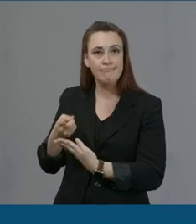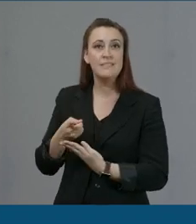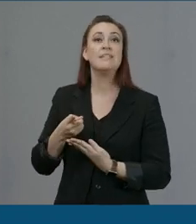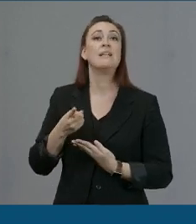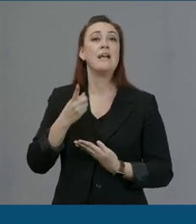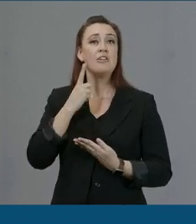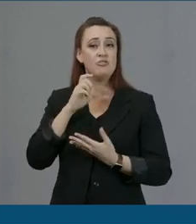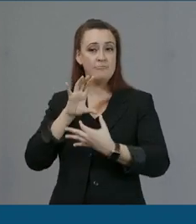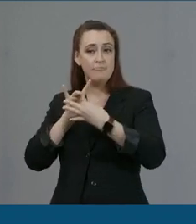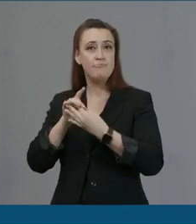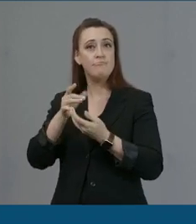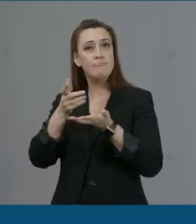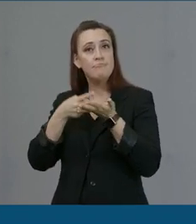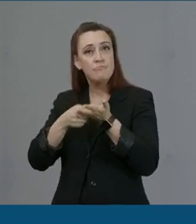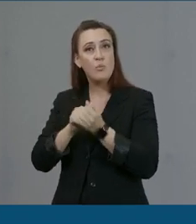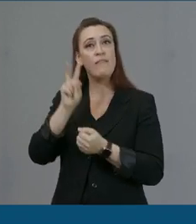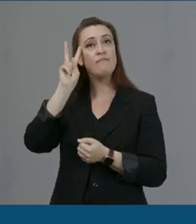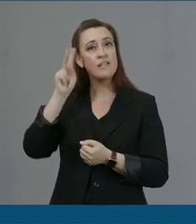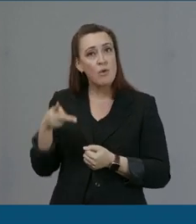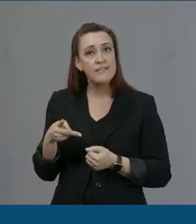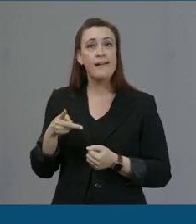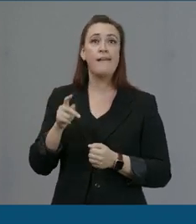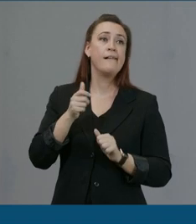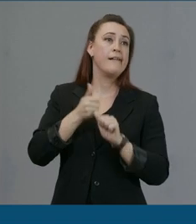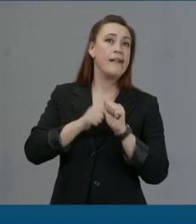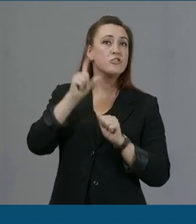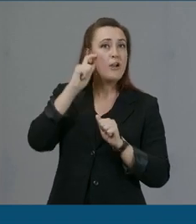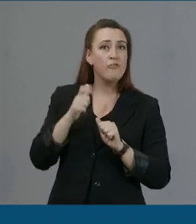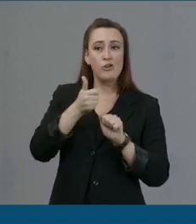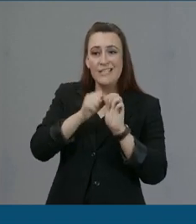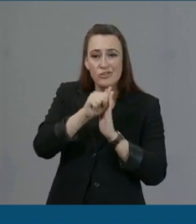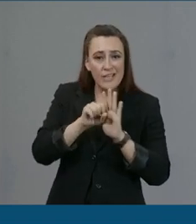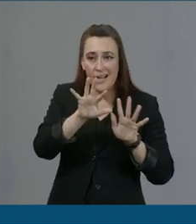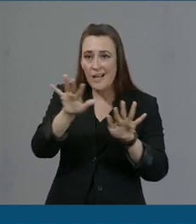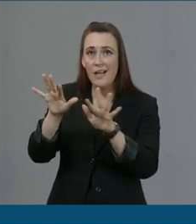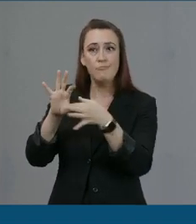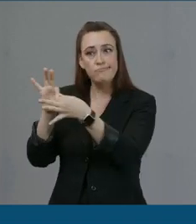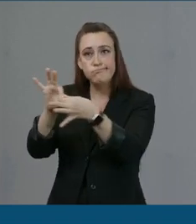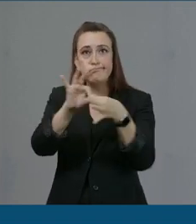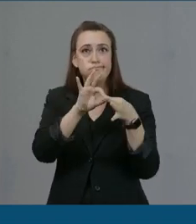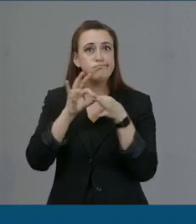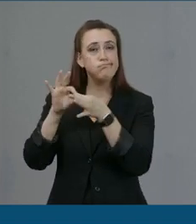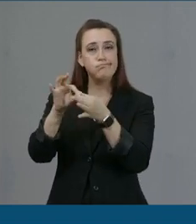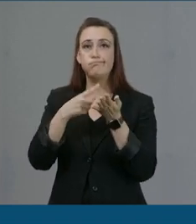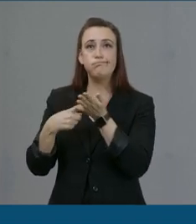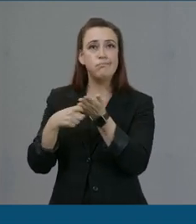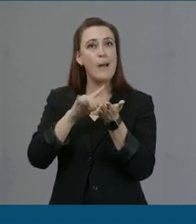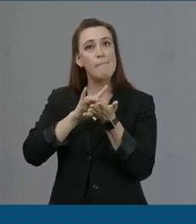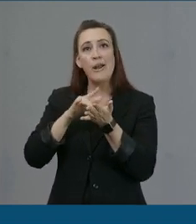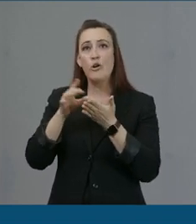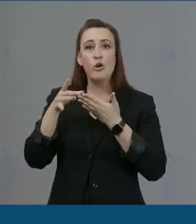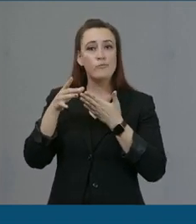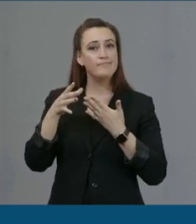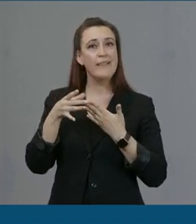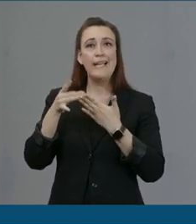50 governors, the medical federal leaders, and go through